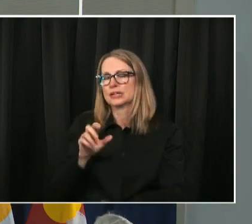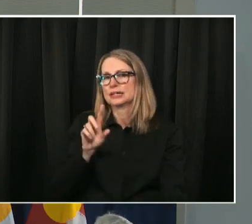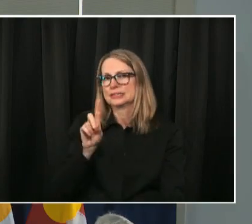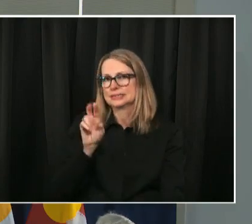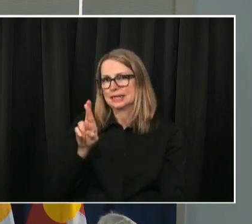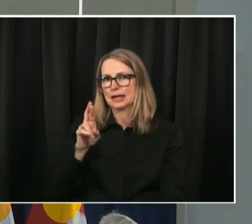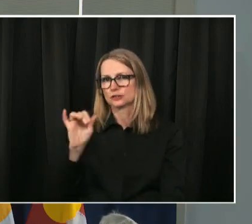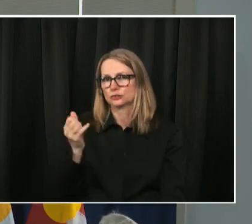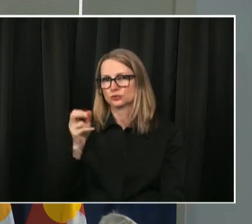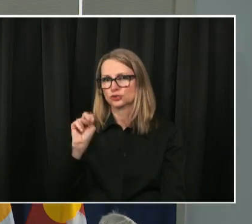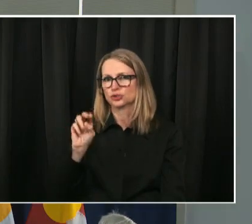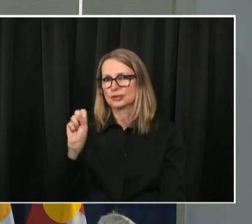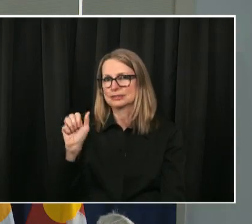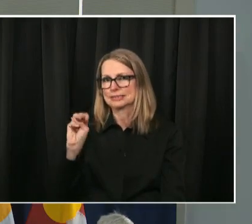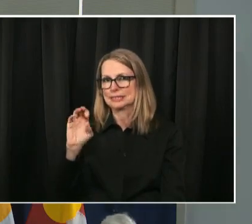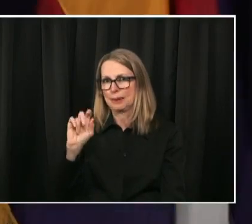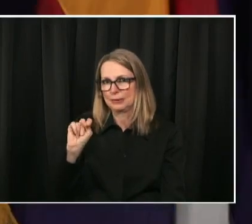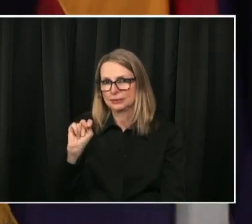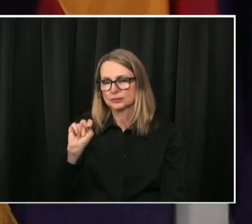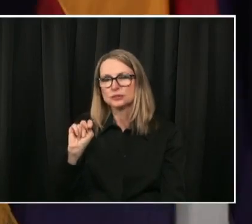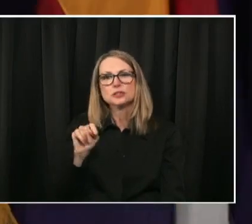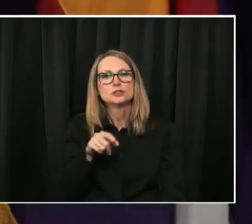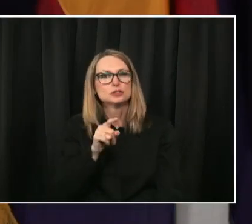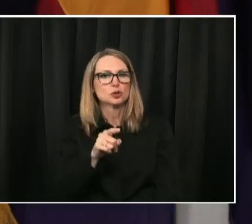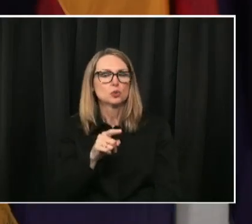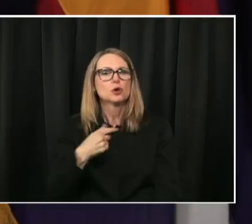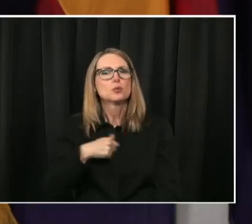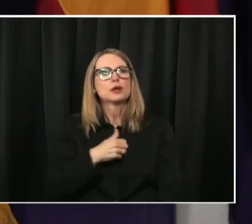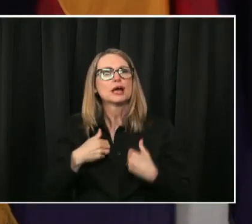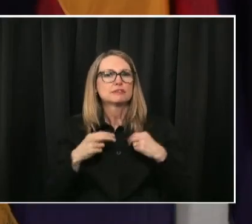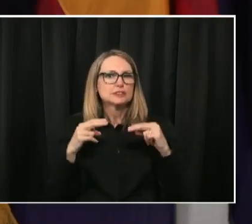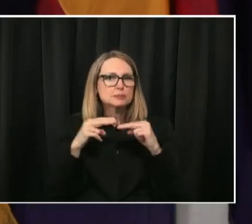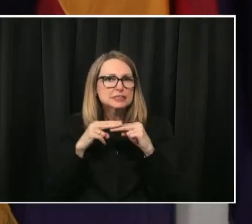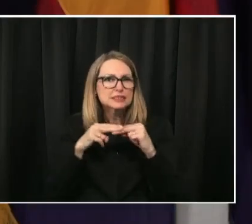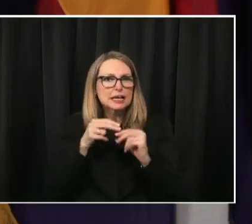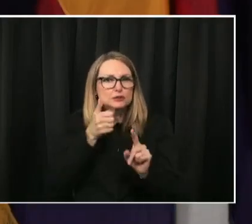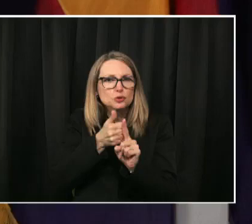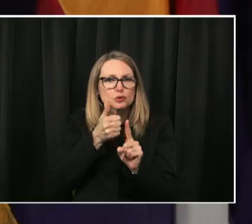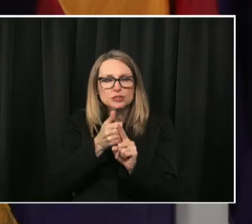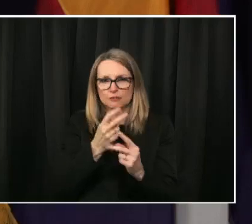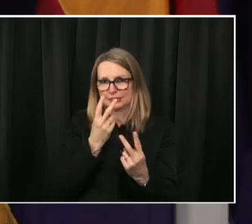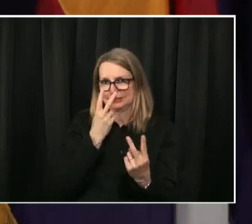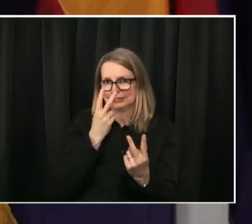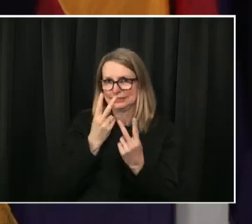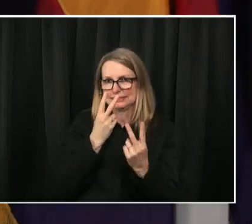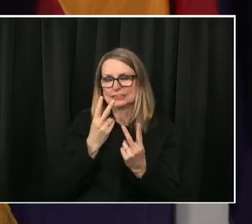that you can see at home the same information that we and decision makers see